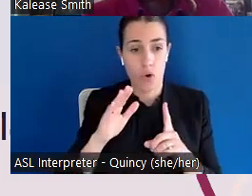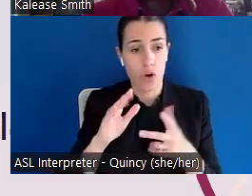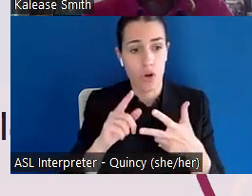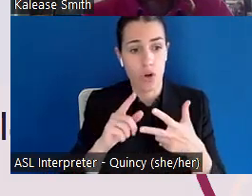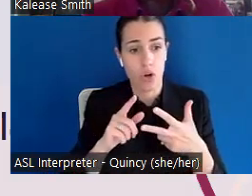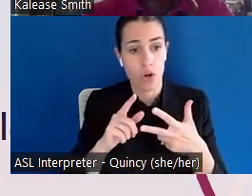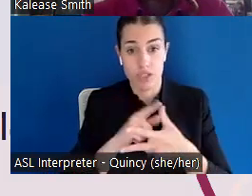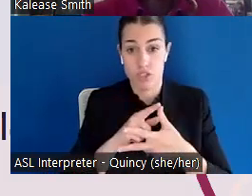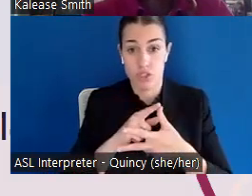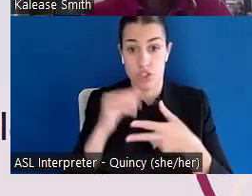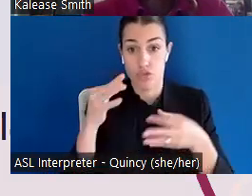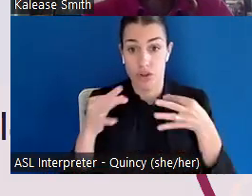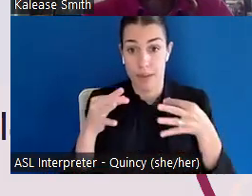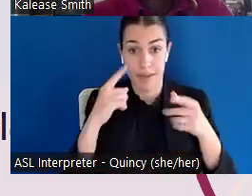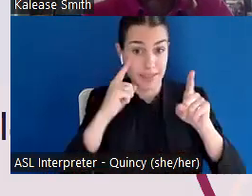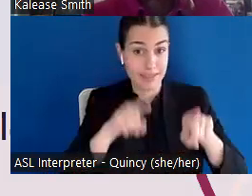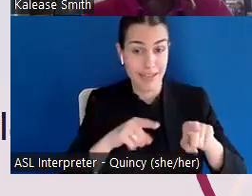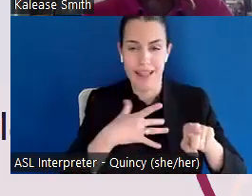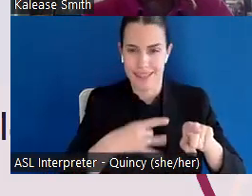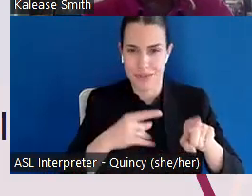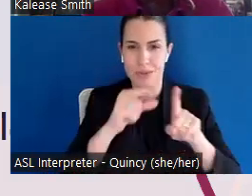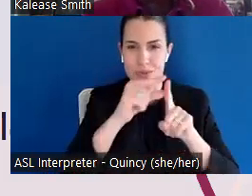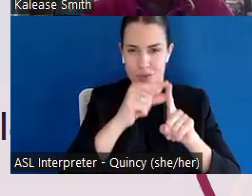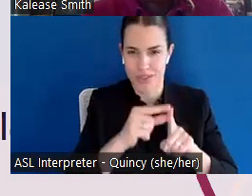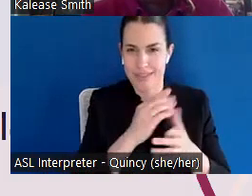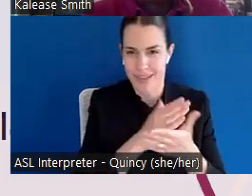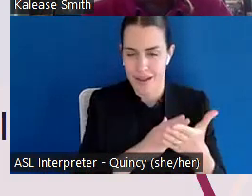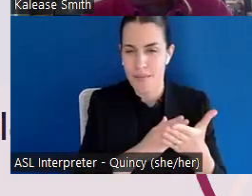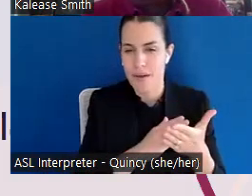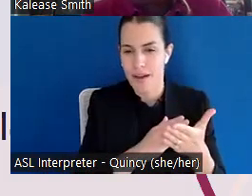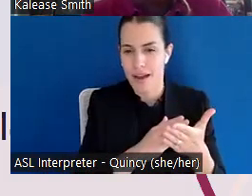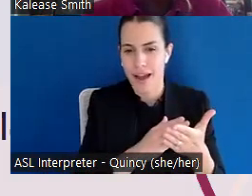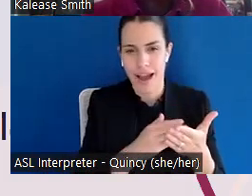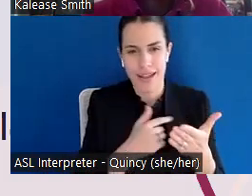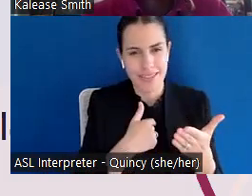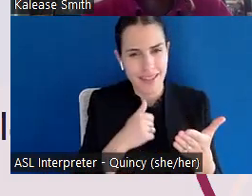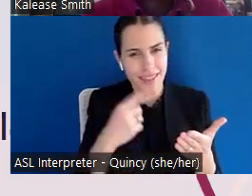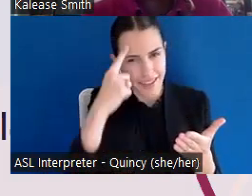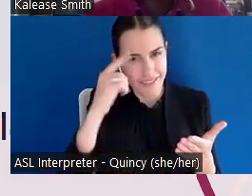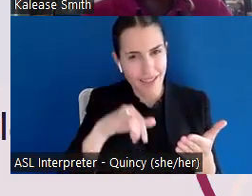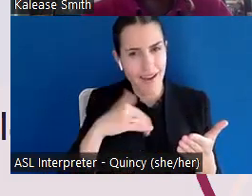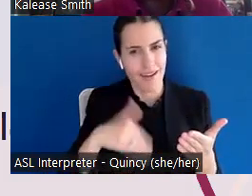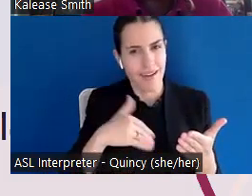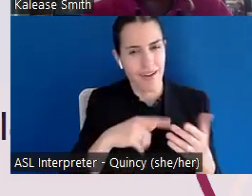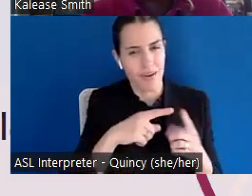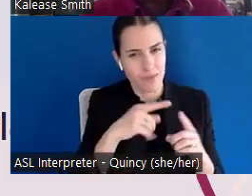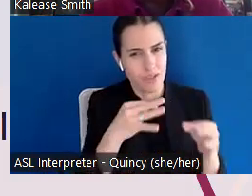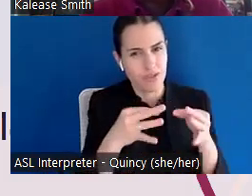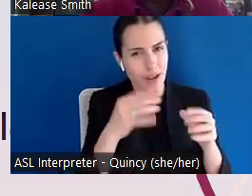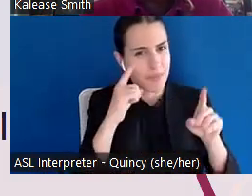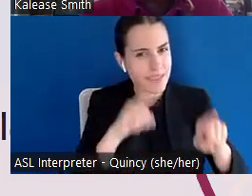I loved all the words that people gave, but there were words that I didn't even think of to describe consent.